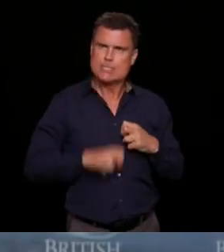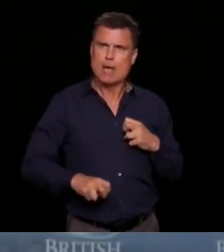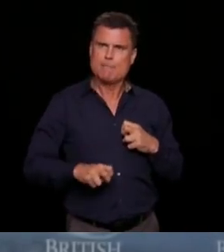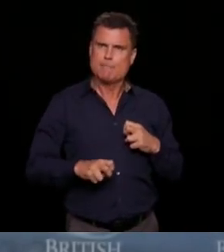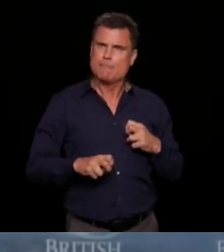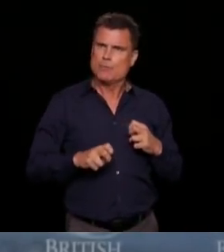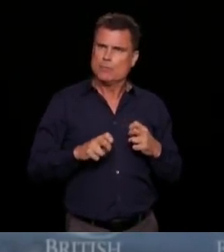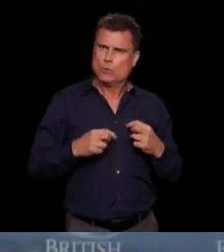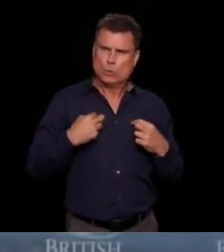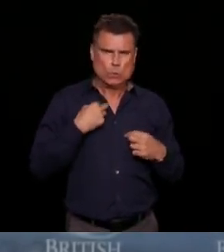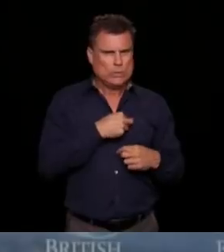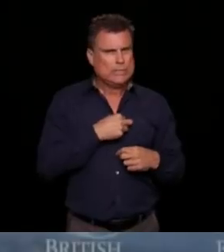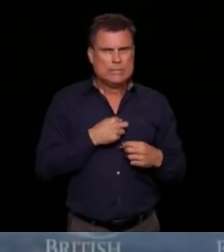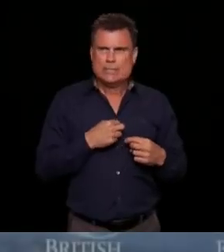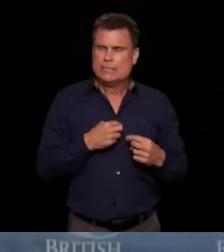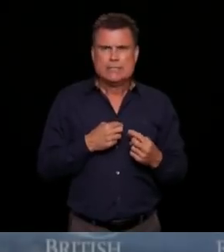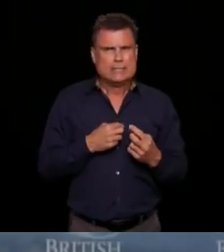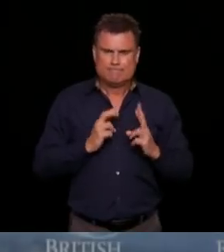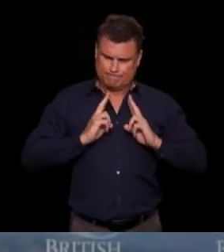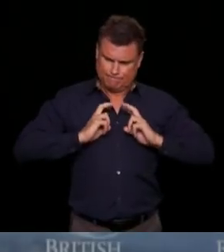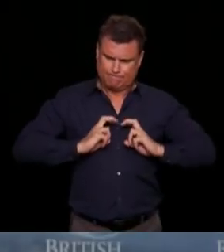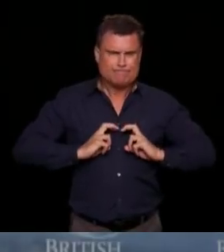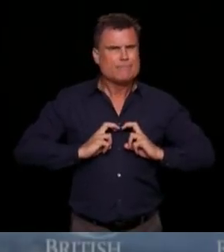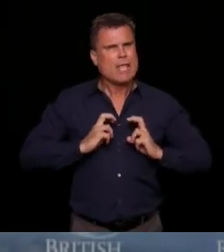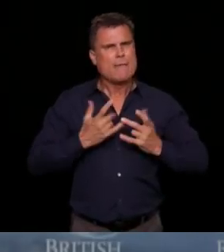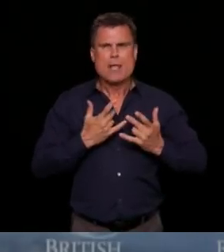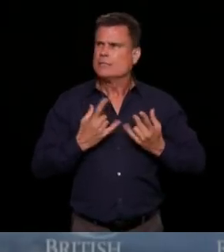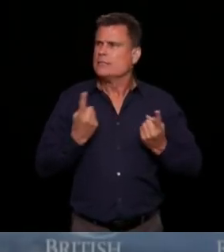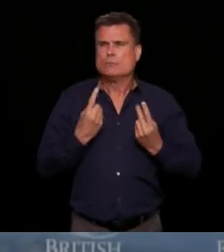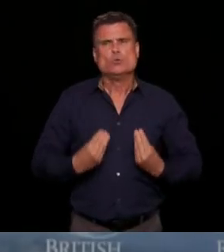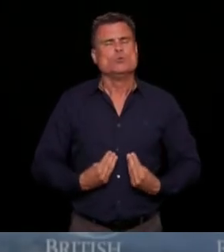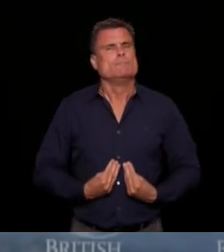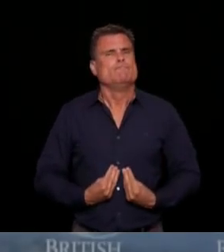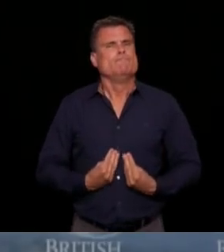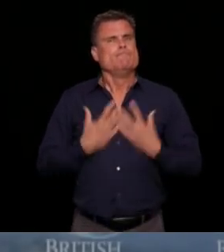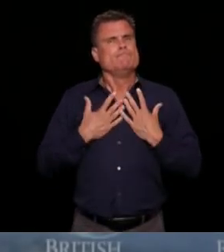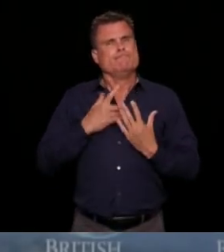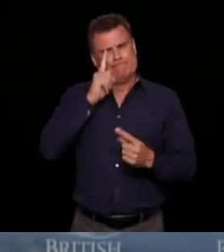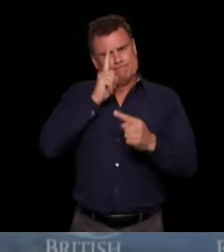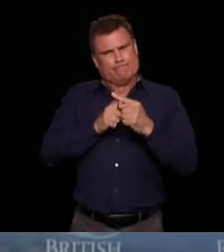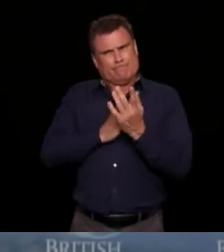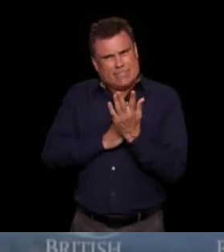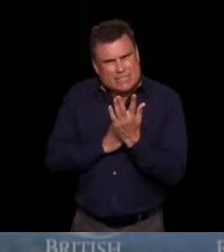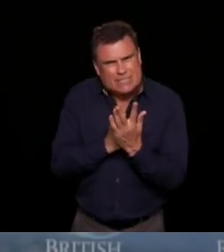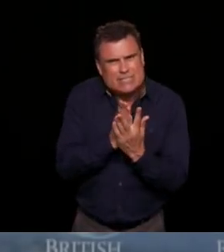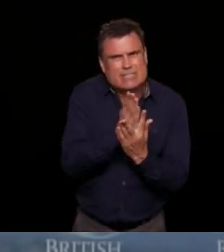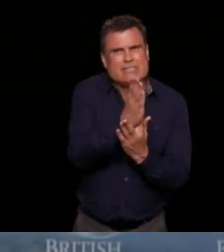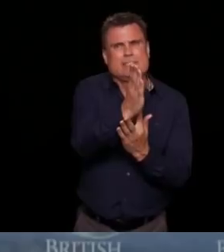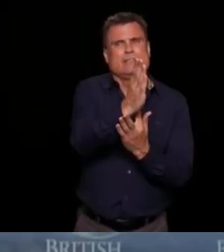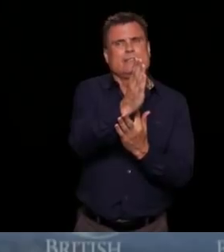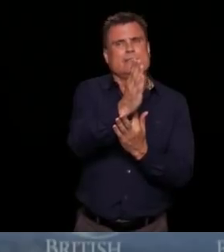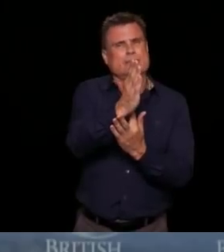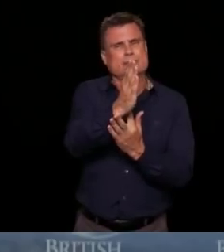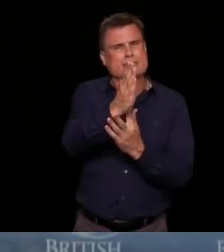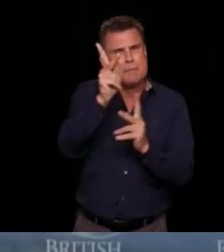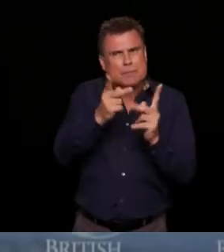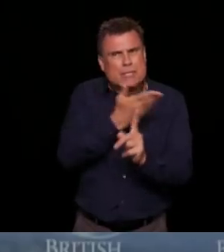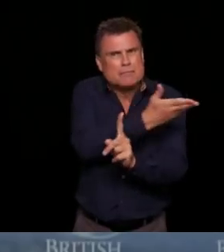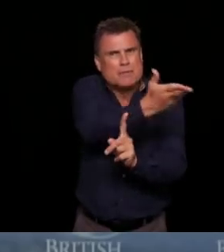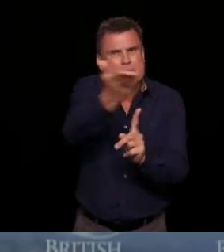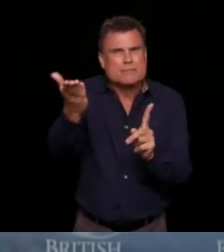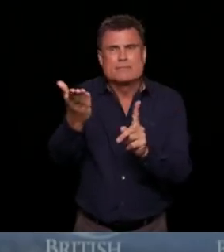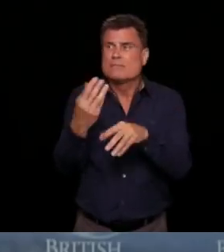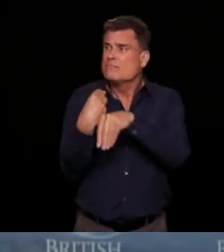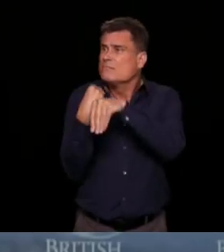to find joy and to find happiness and to be together either virtually or with our loved ones